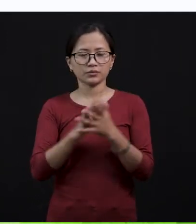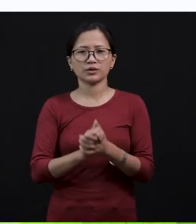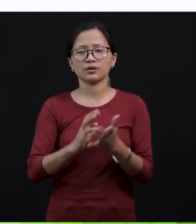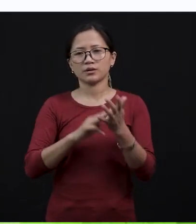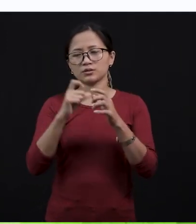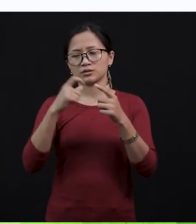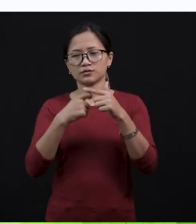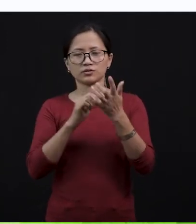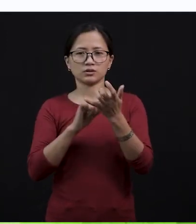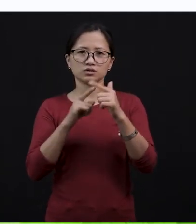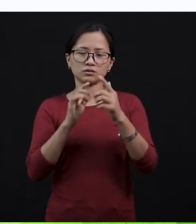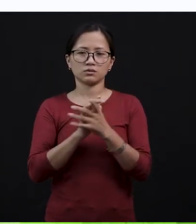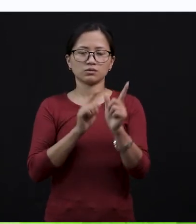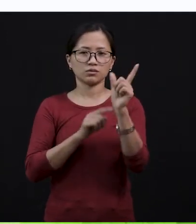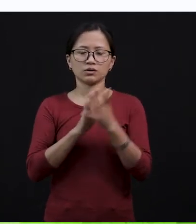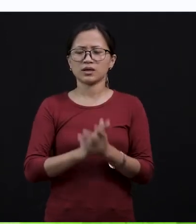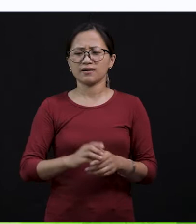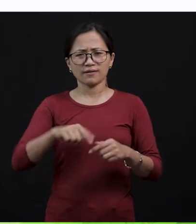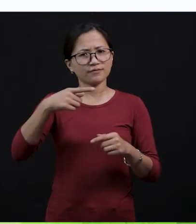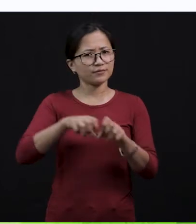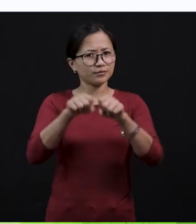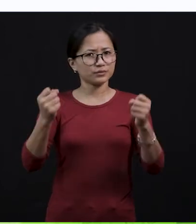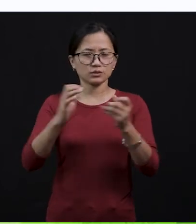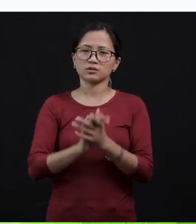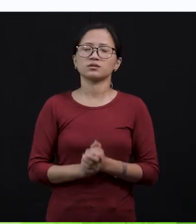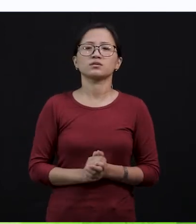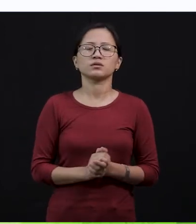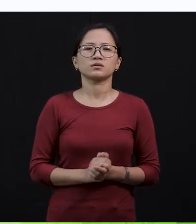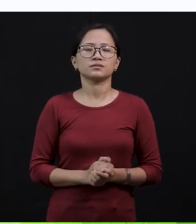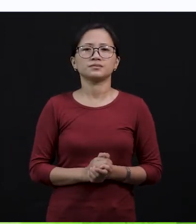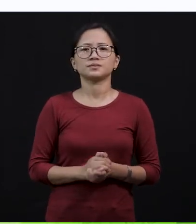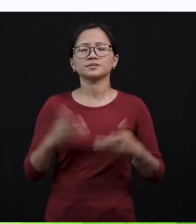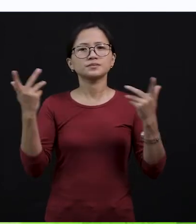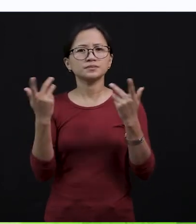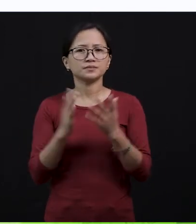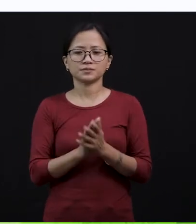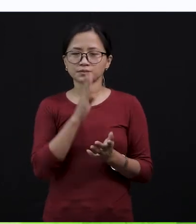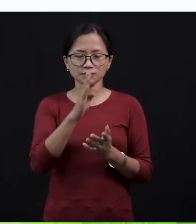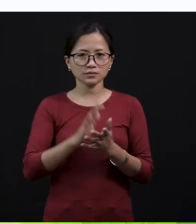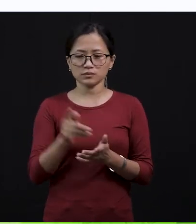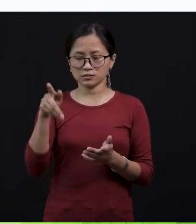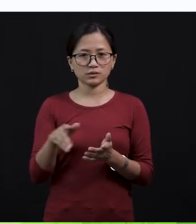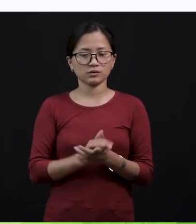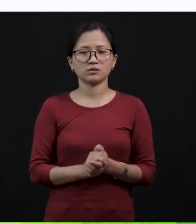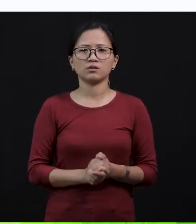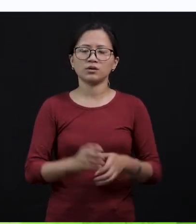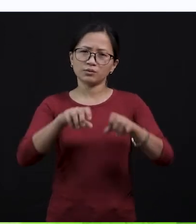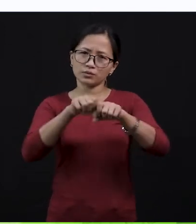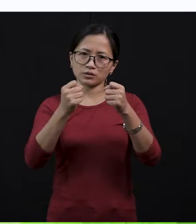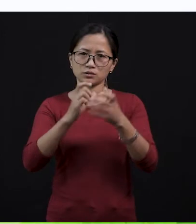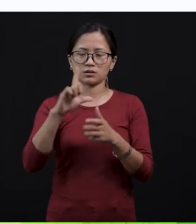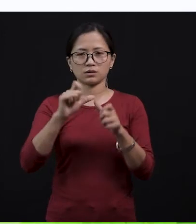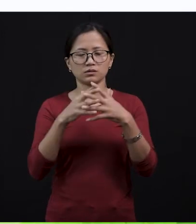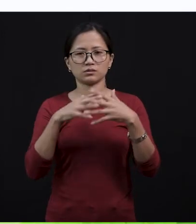breaks every human law. And he is also extraordinary. Why? Because here it says that he breaks the law